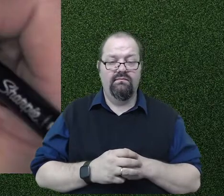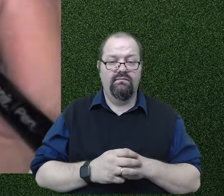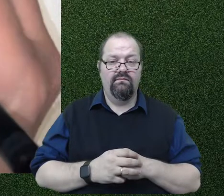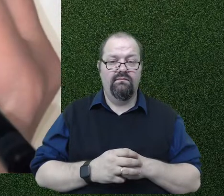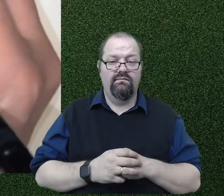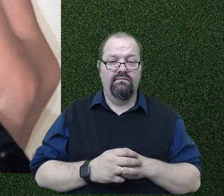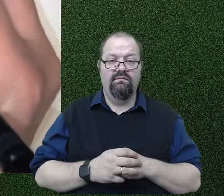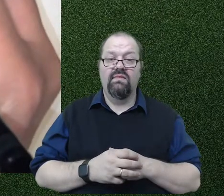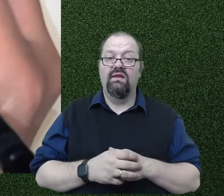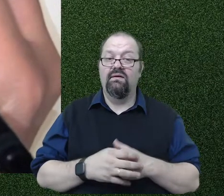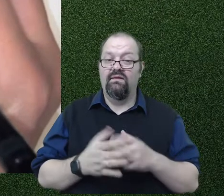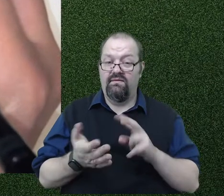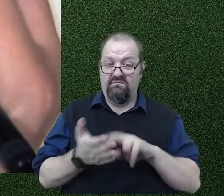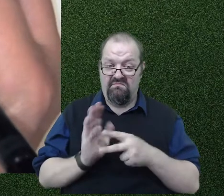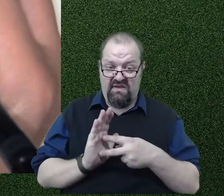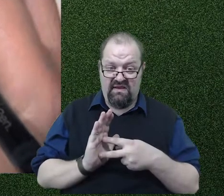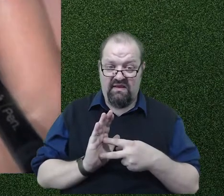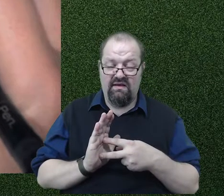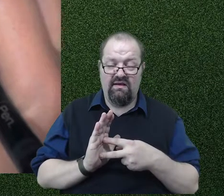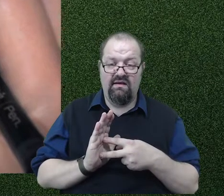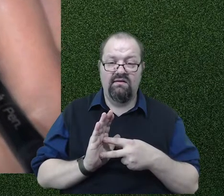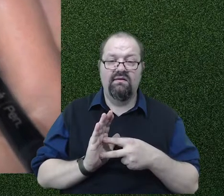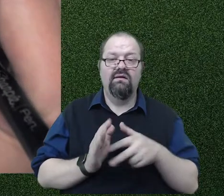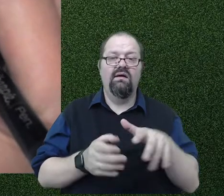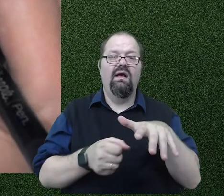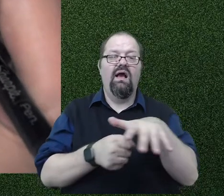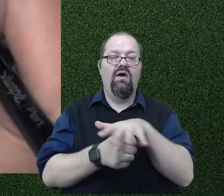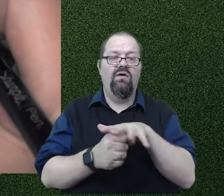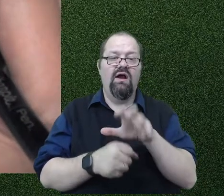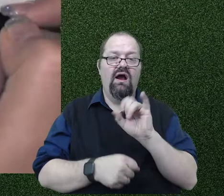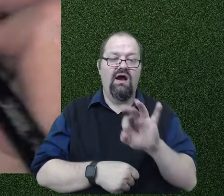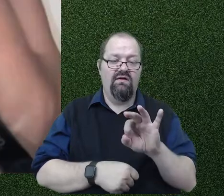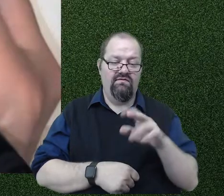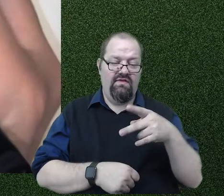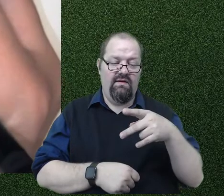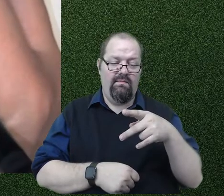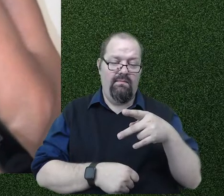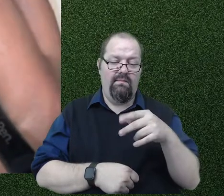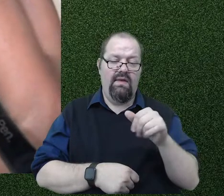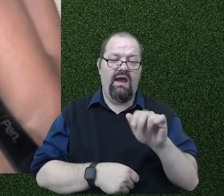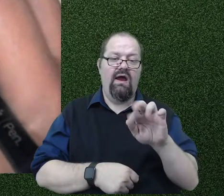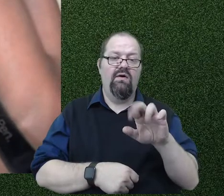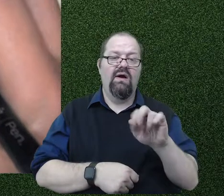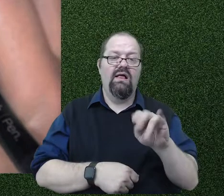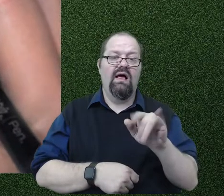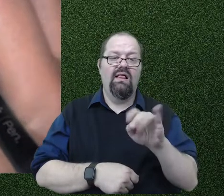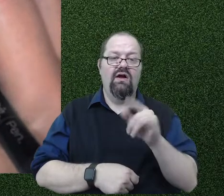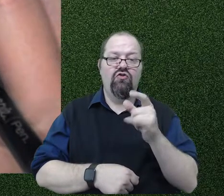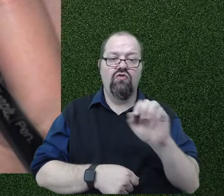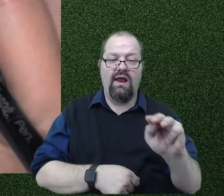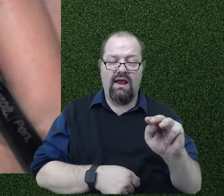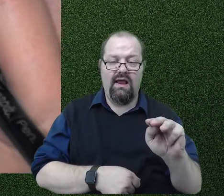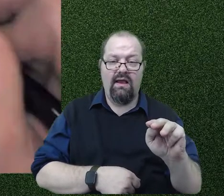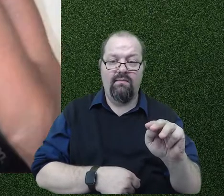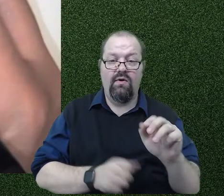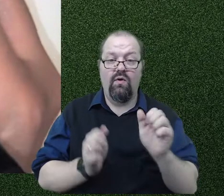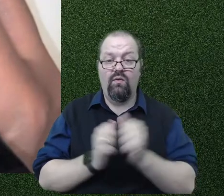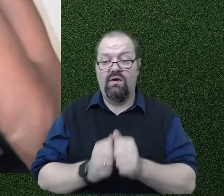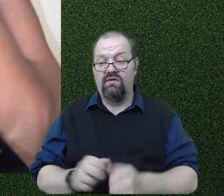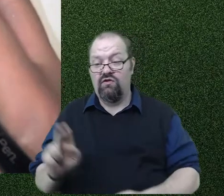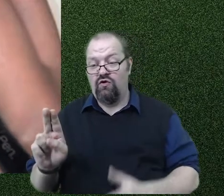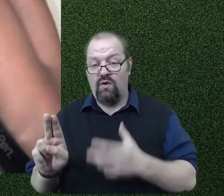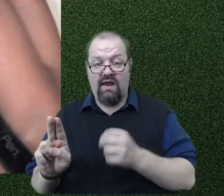So it turns out that the area of the parallelogram with U and V